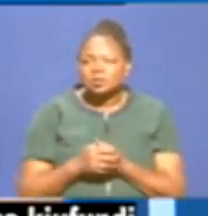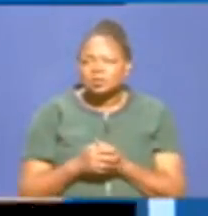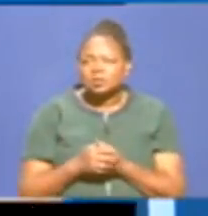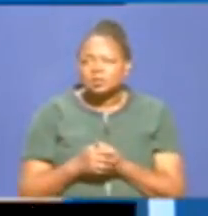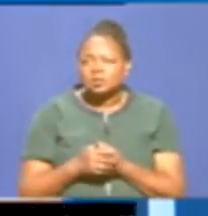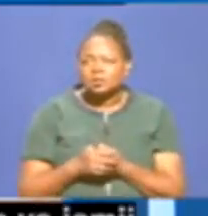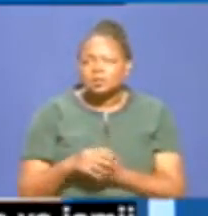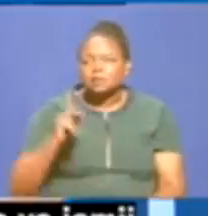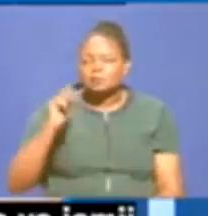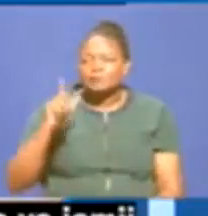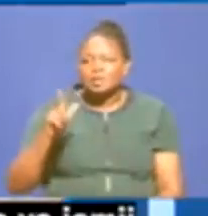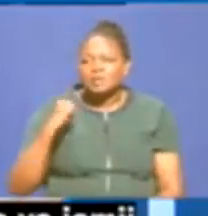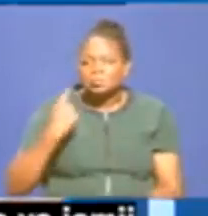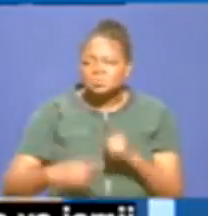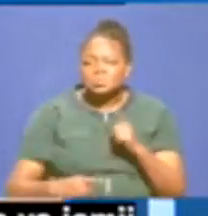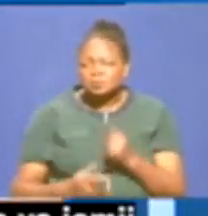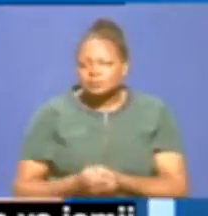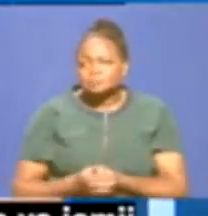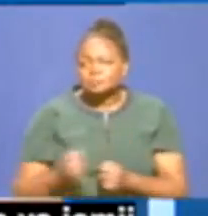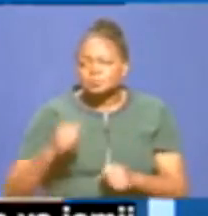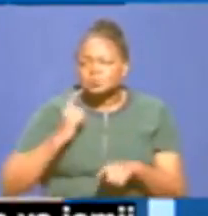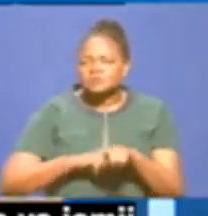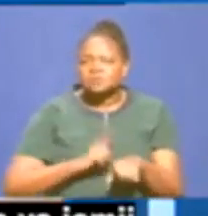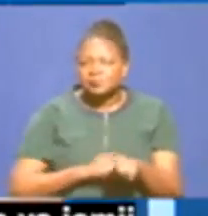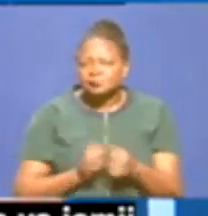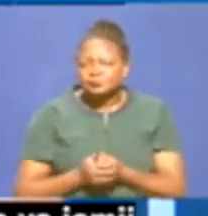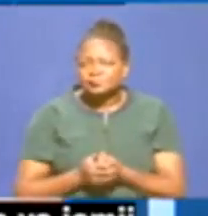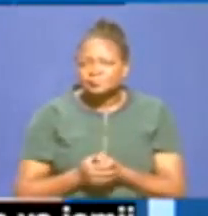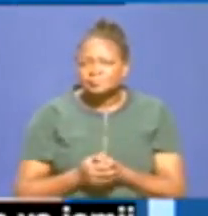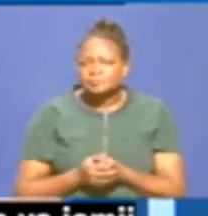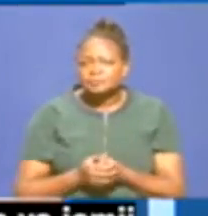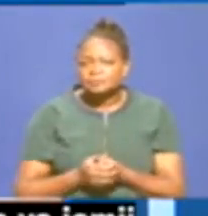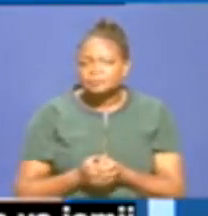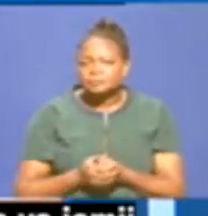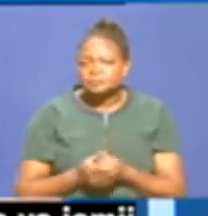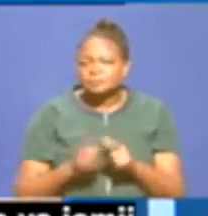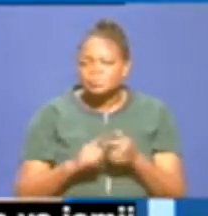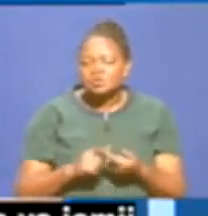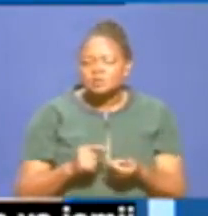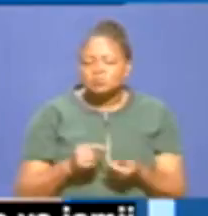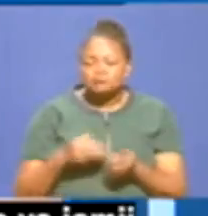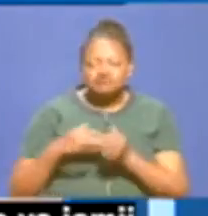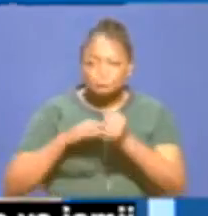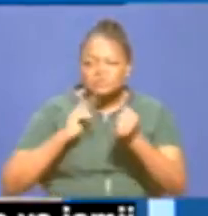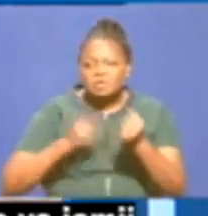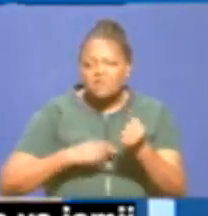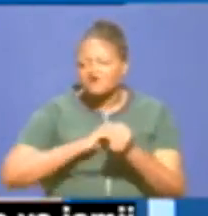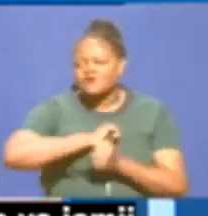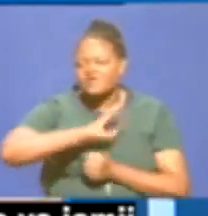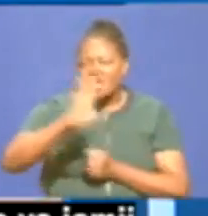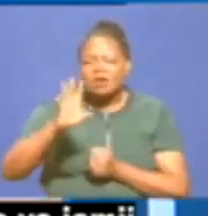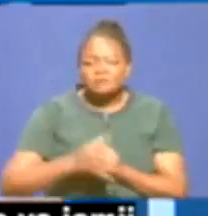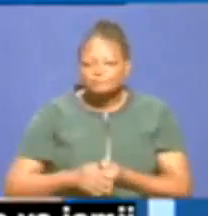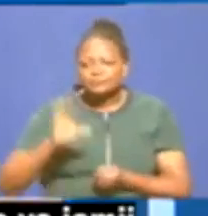Premier League next year, next season, and to take us far in the Confederation of